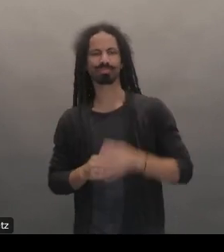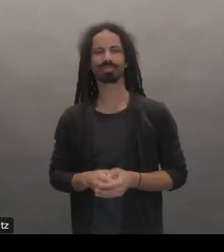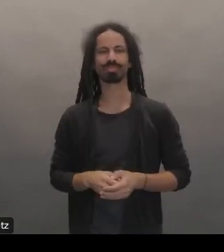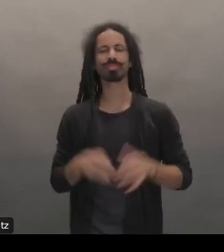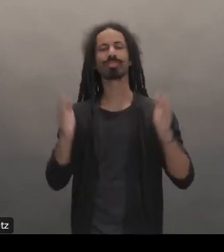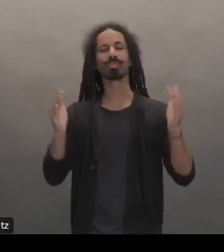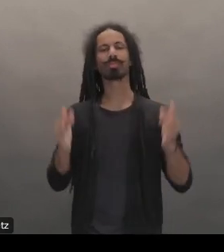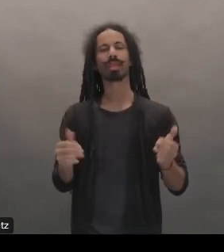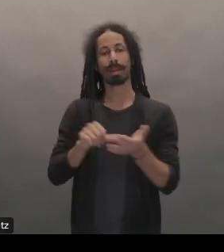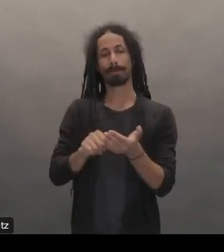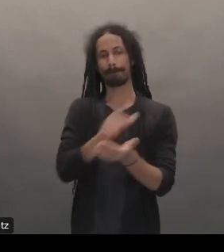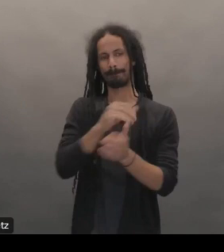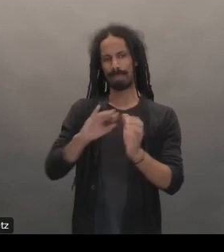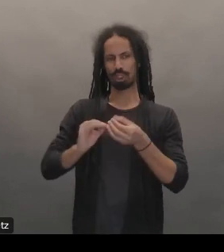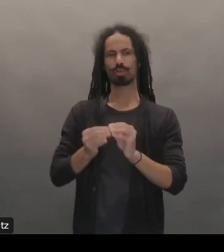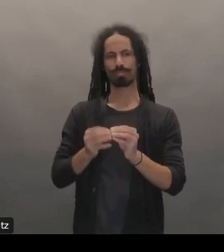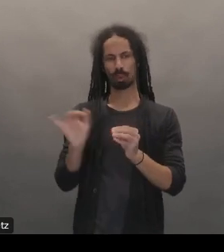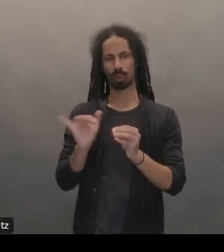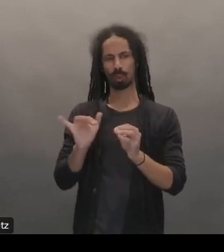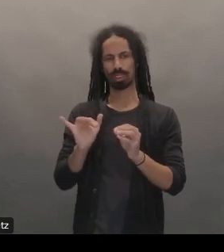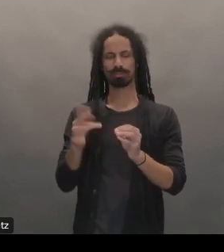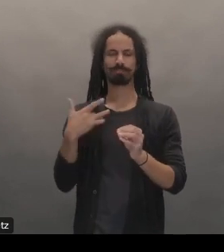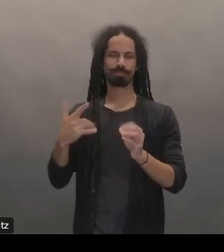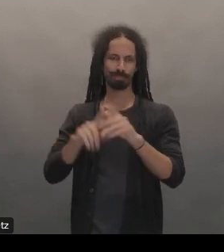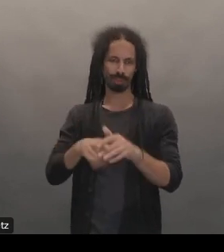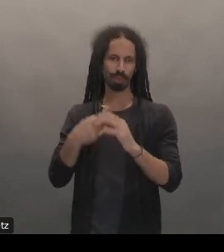start on the first page, top right.